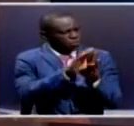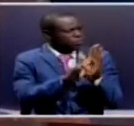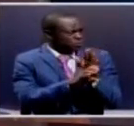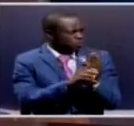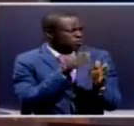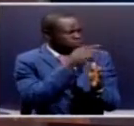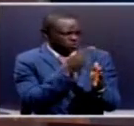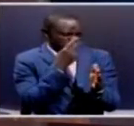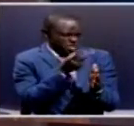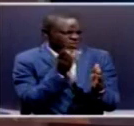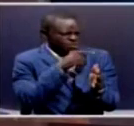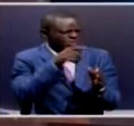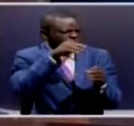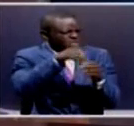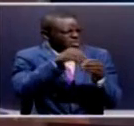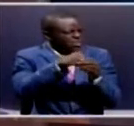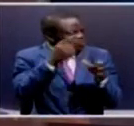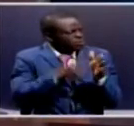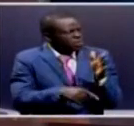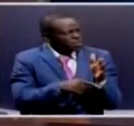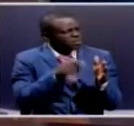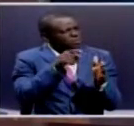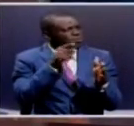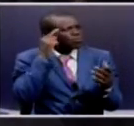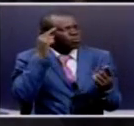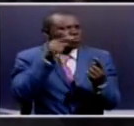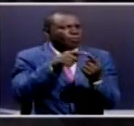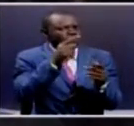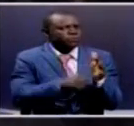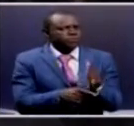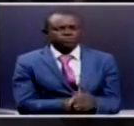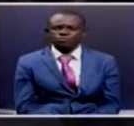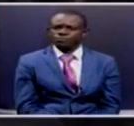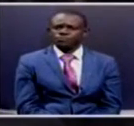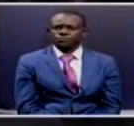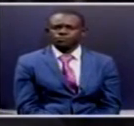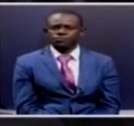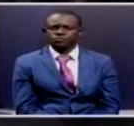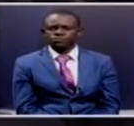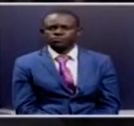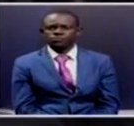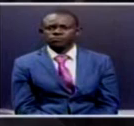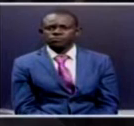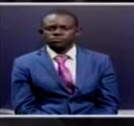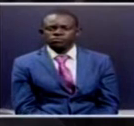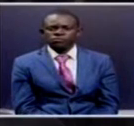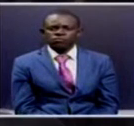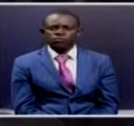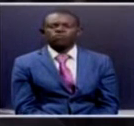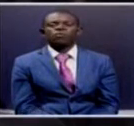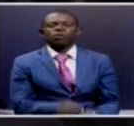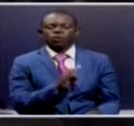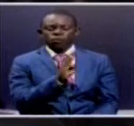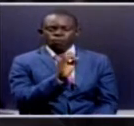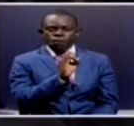what is contained in this bill. What does it intend to achieve? Okay. Yes, I've browsed through the bill.